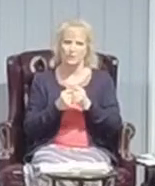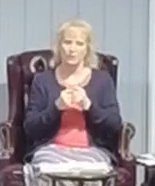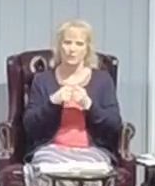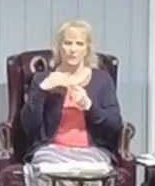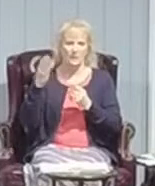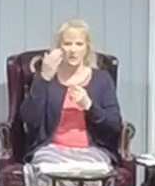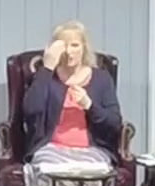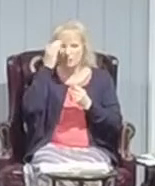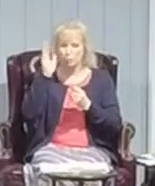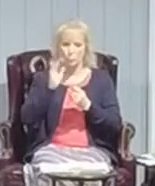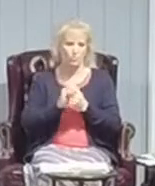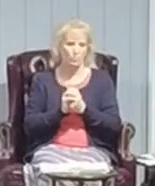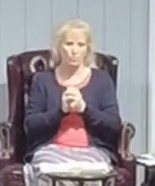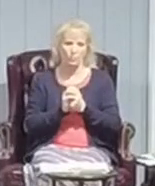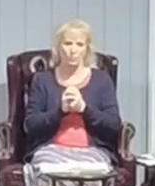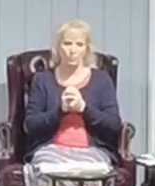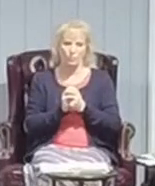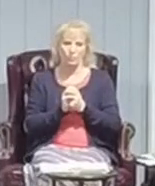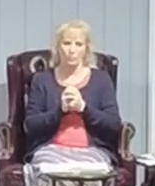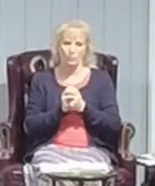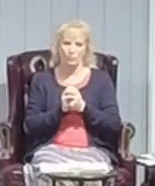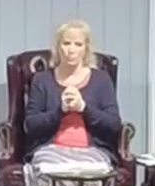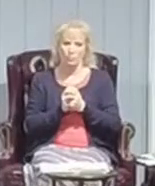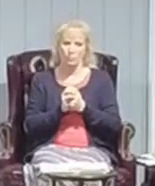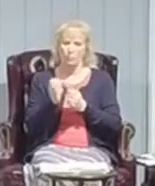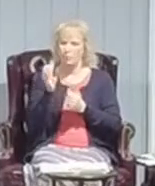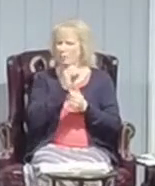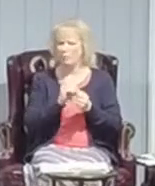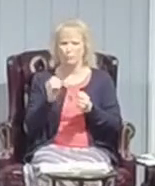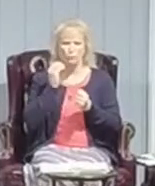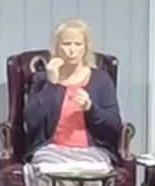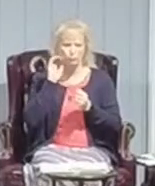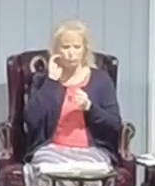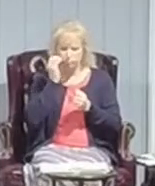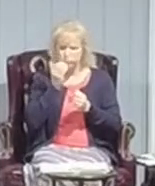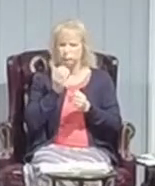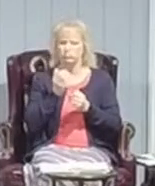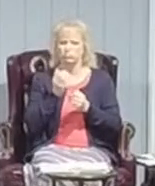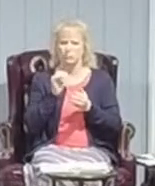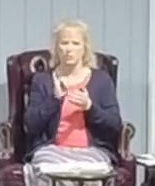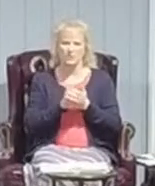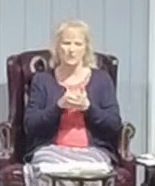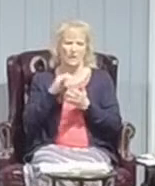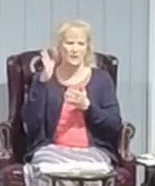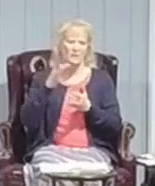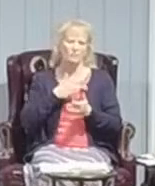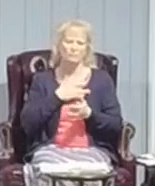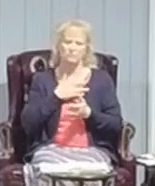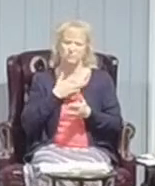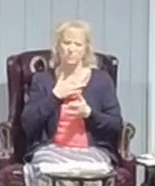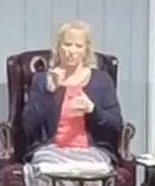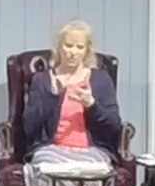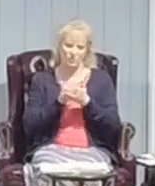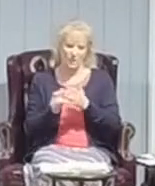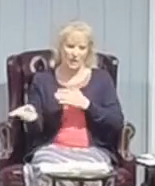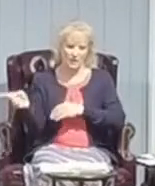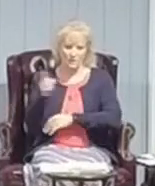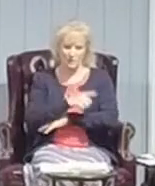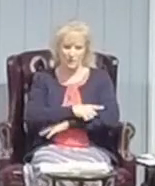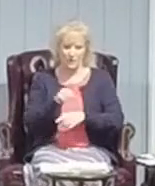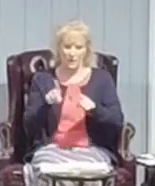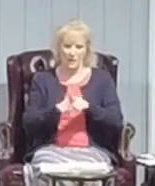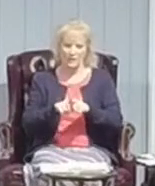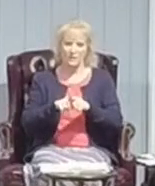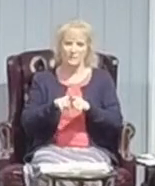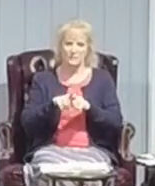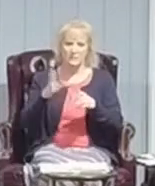knew it not. Oh, the shame that he must have felt that day as he bore